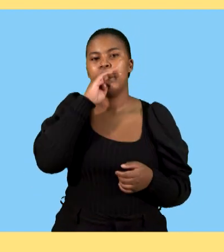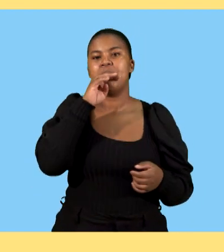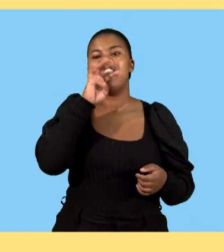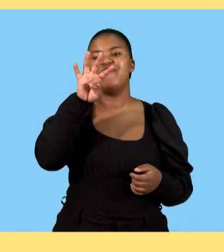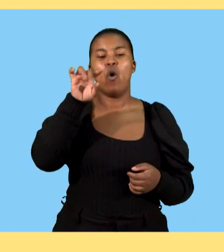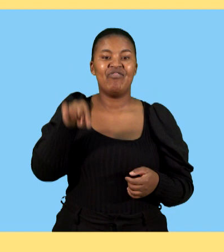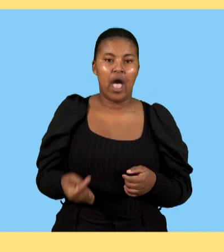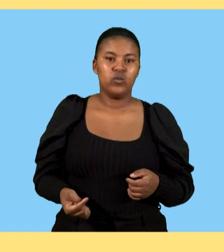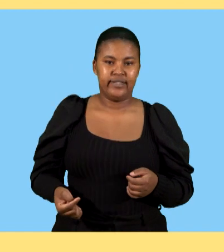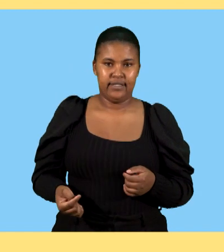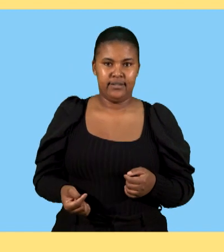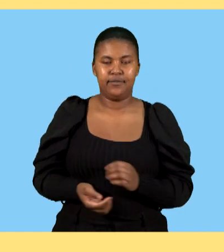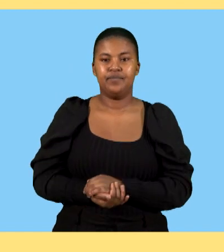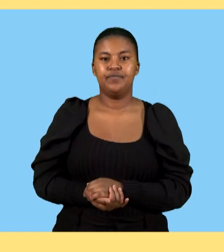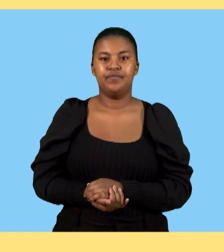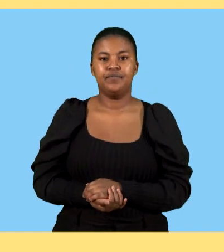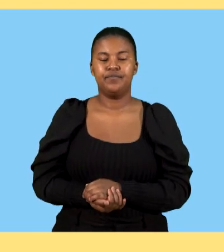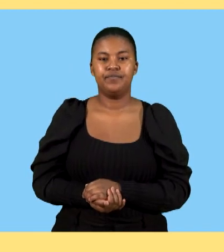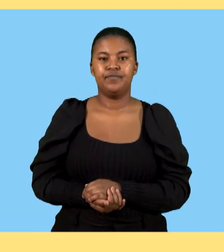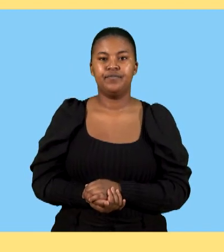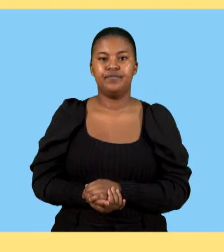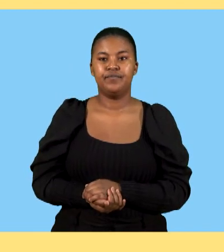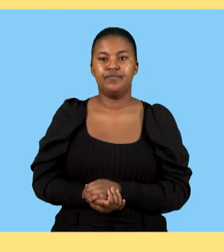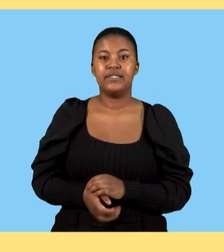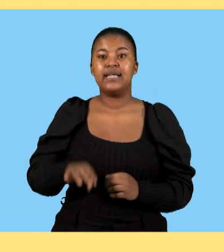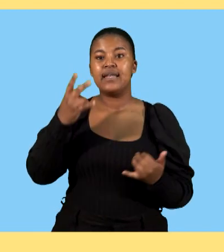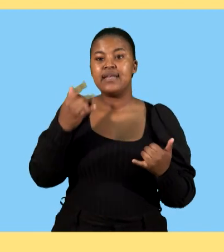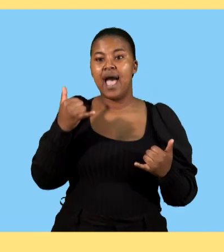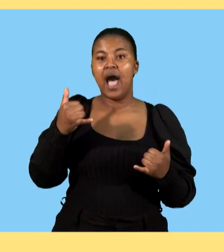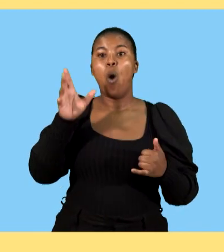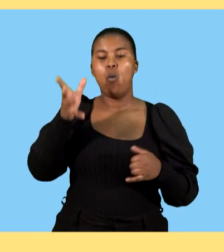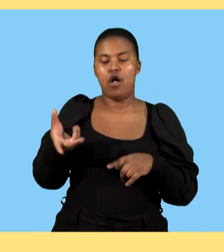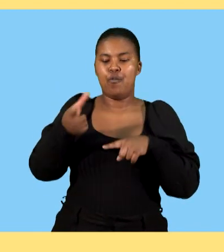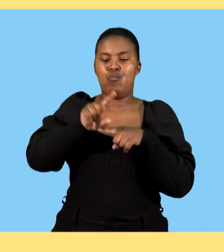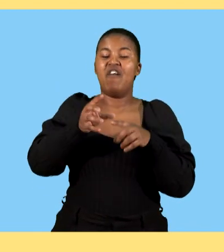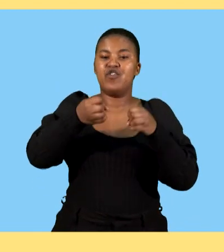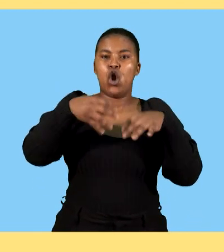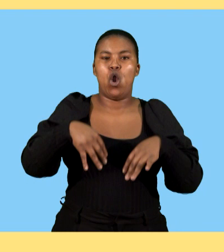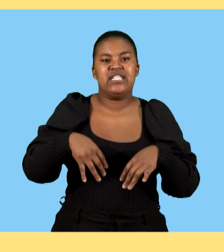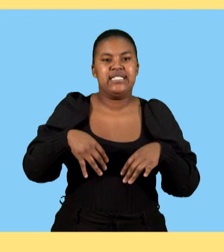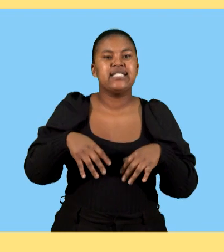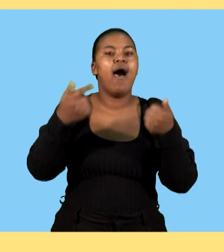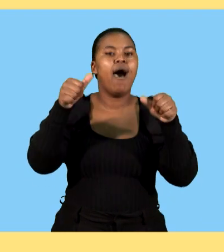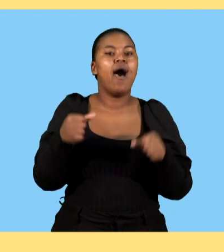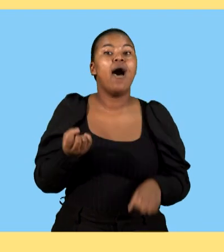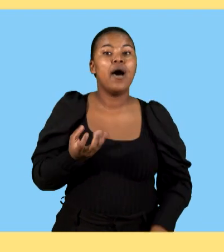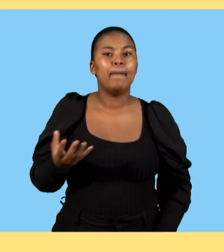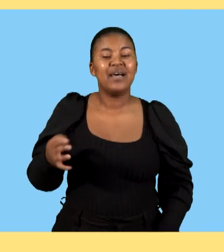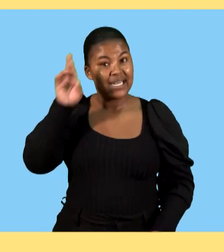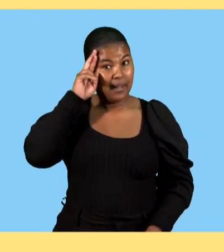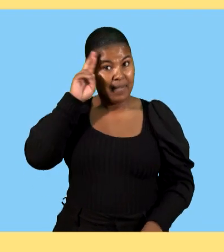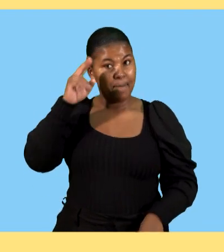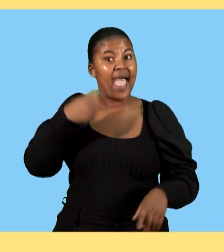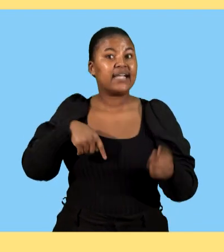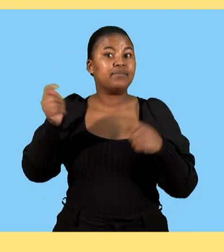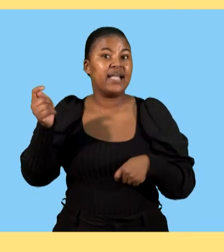4,000. And then I'll come now to my profit and loss. In my profit and loss account, remember, it is an expense, so I'll